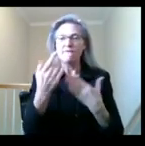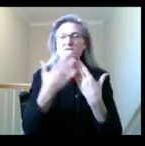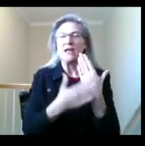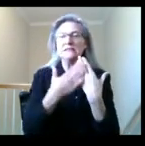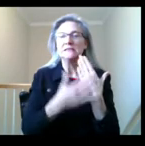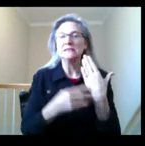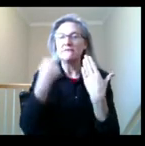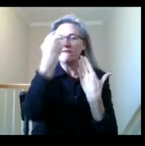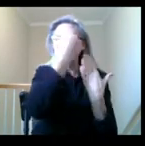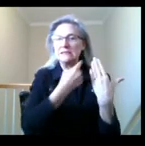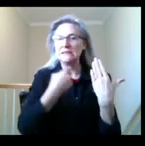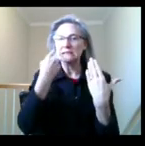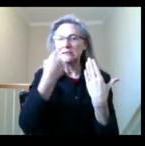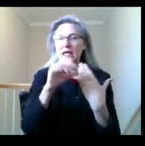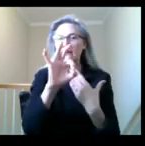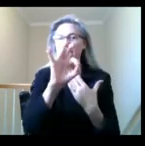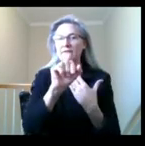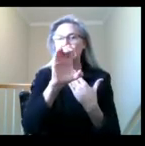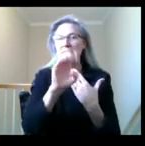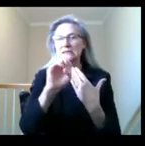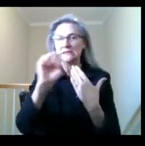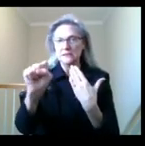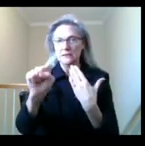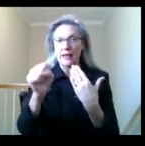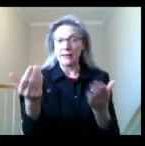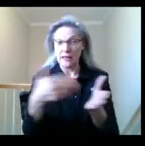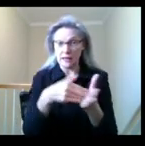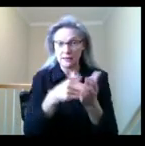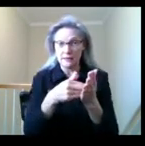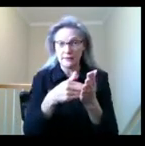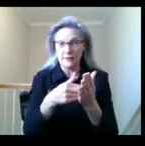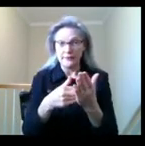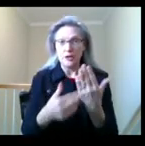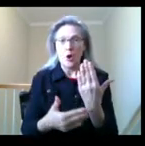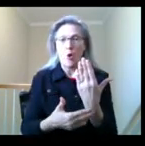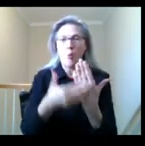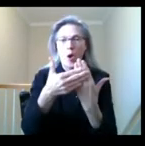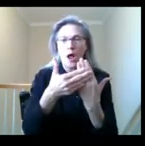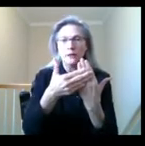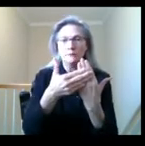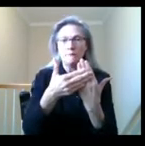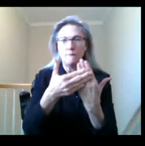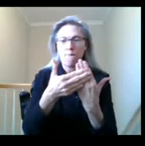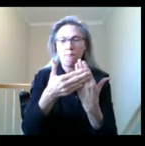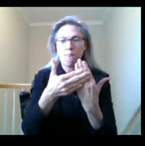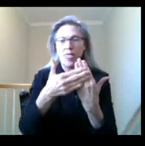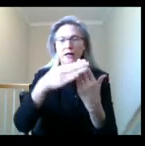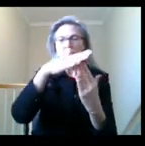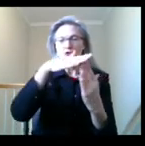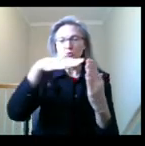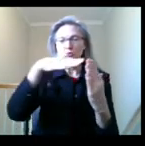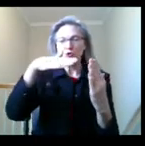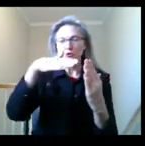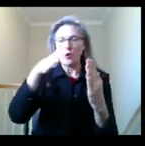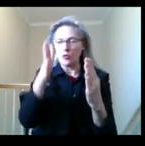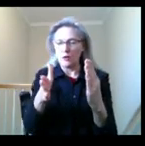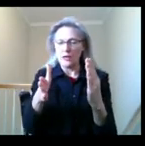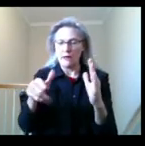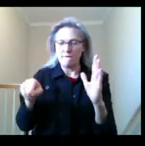faces, okay? So again, if I go all the way around, 1, 2, 3,